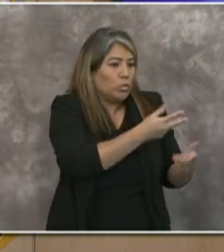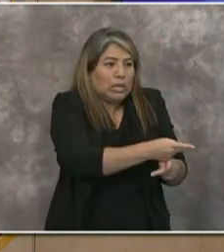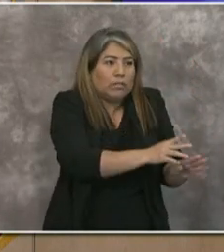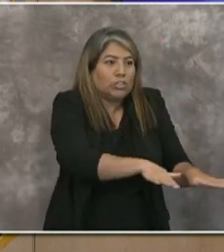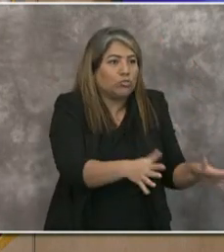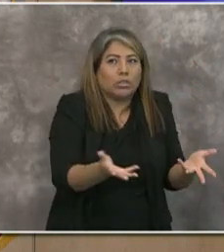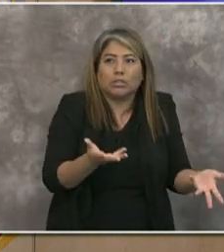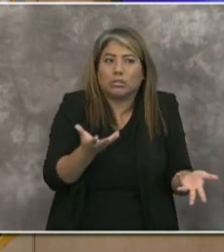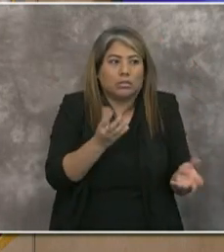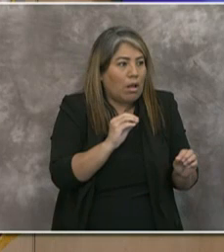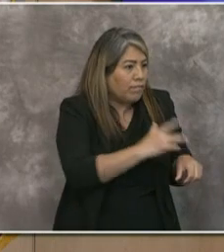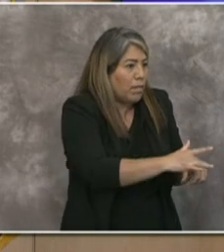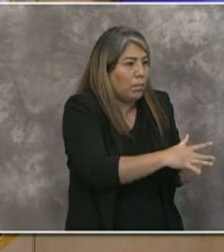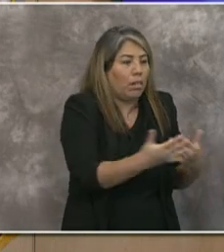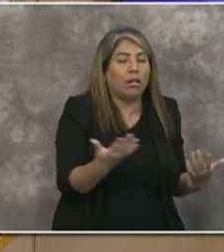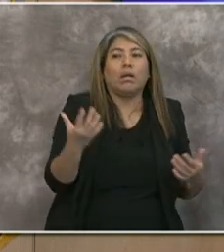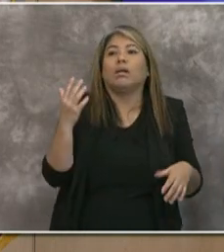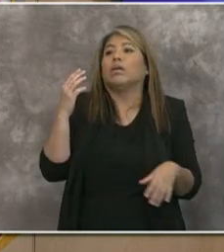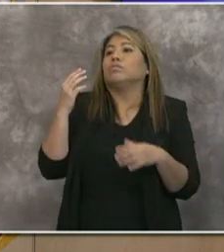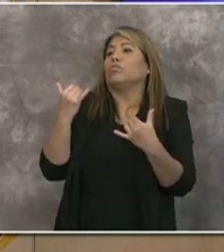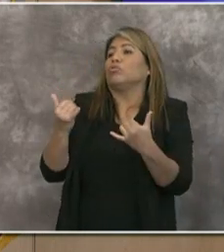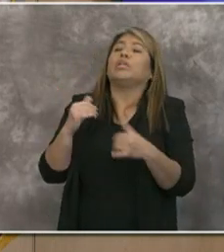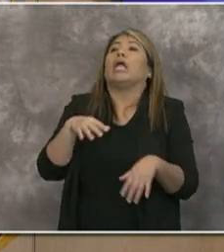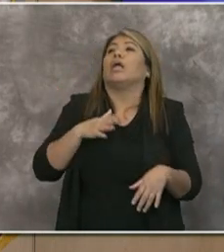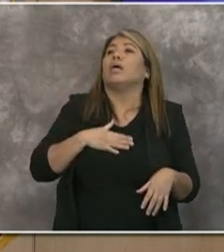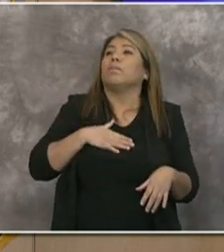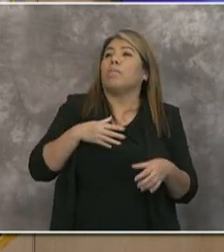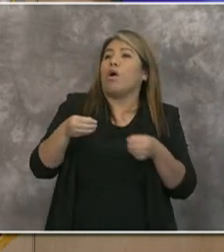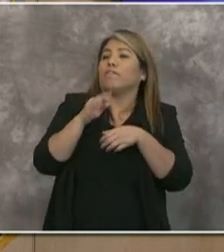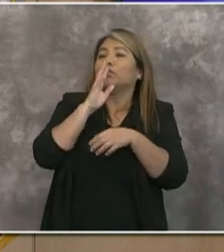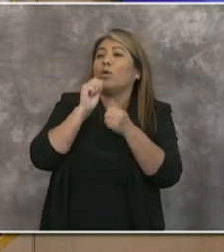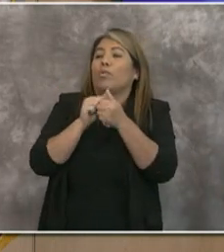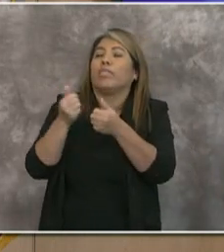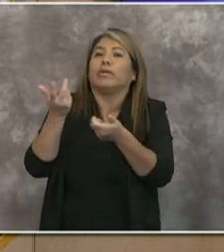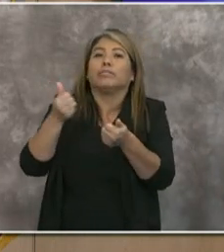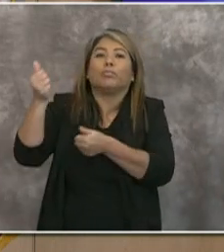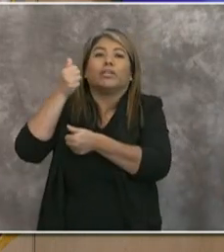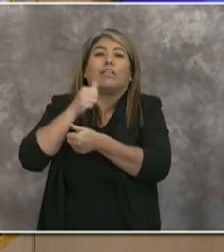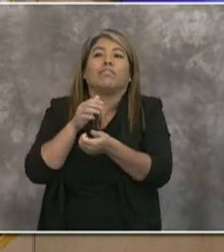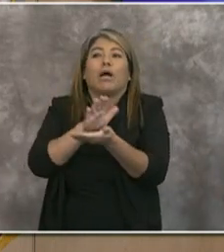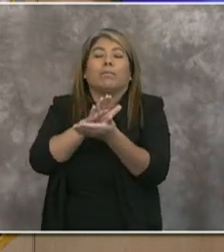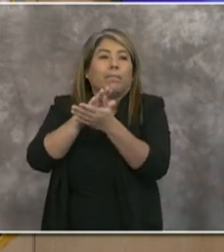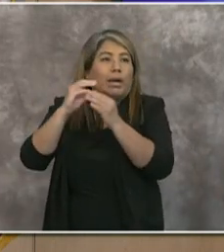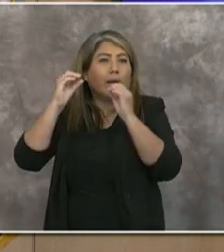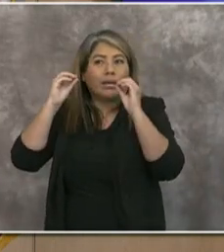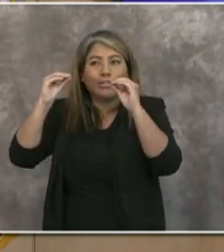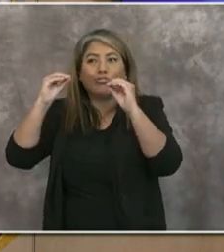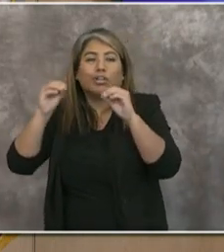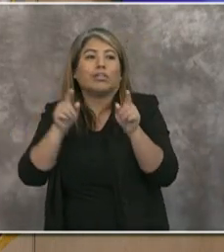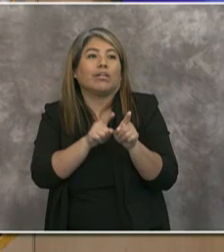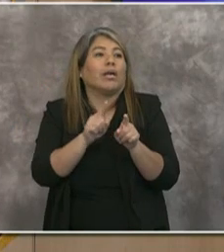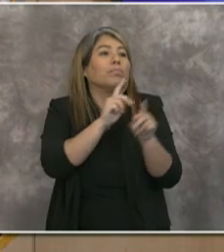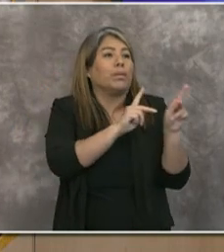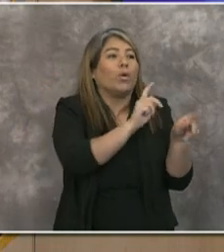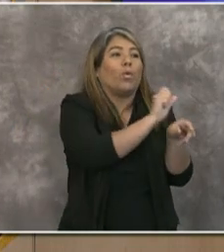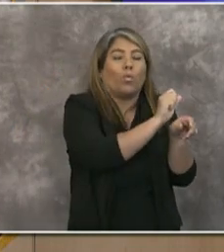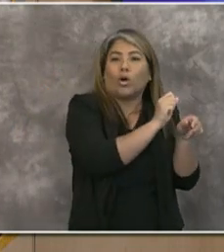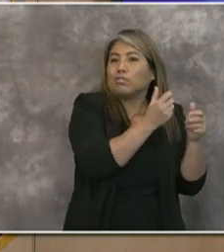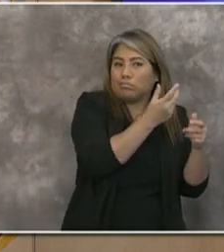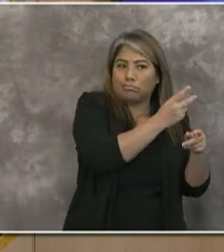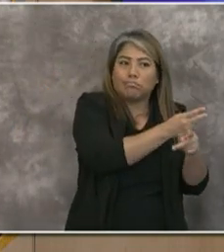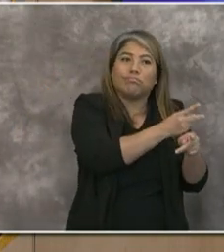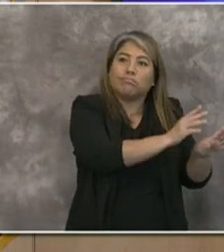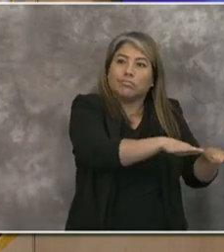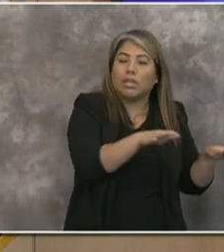know just today my office has talked to the superintendent of public instruction along with folks who are working on issues around child care